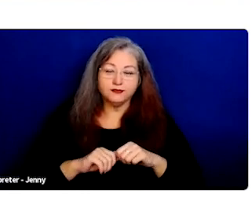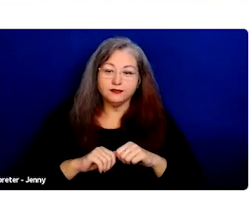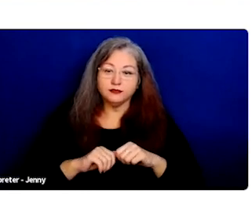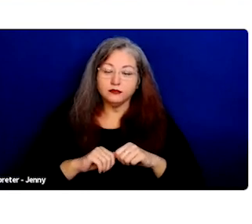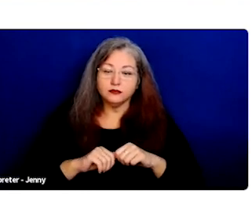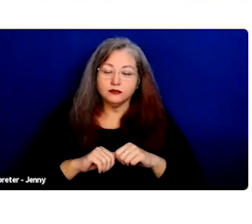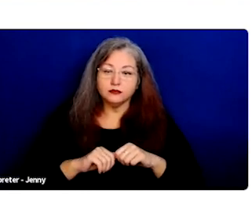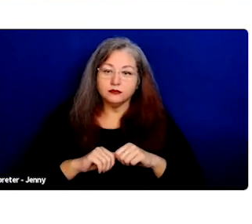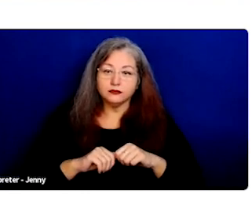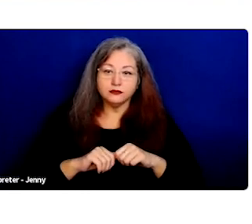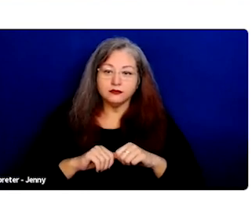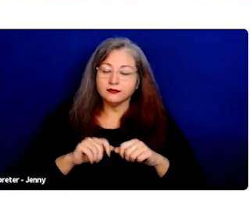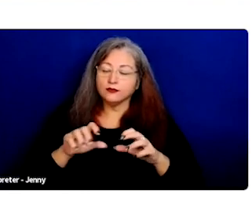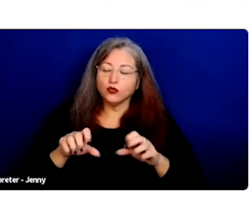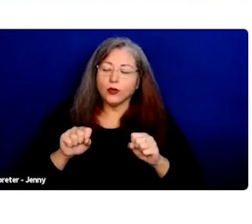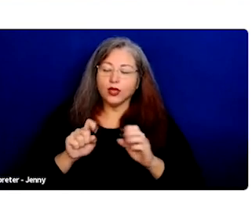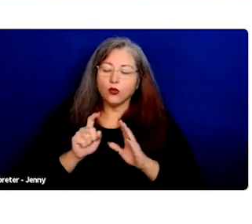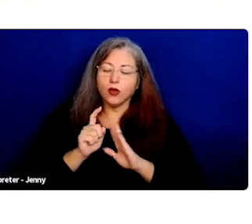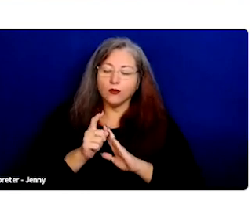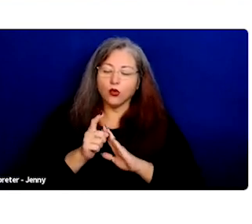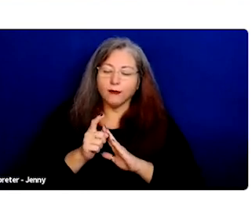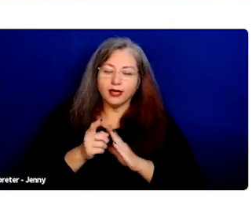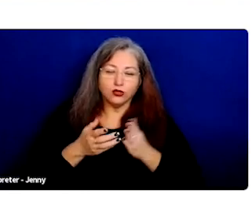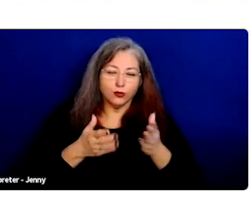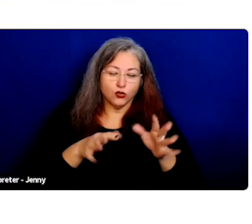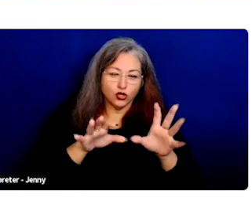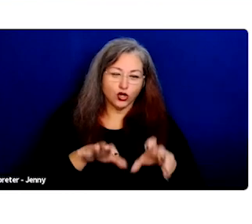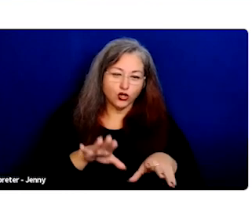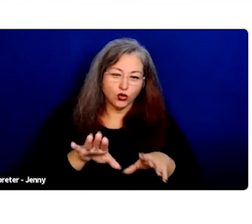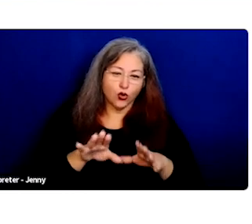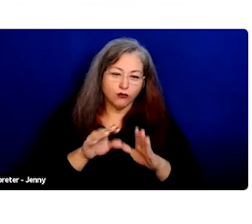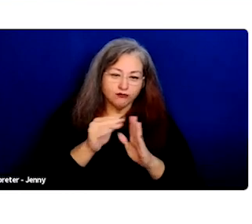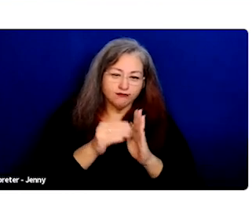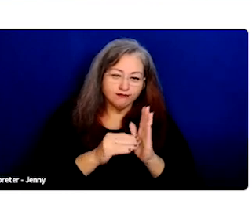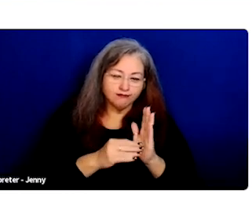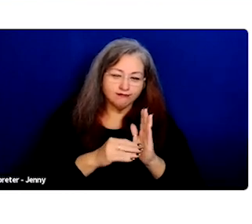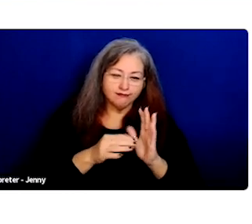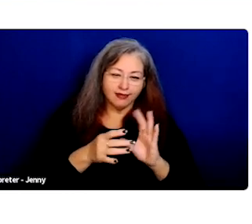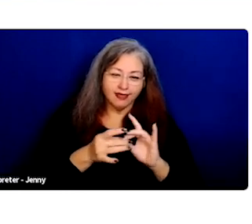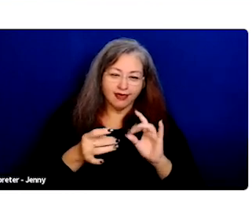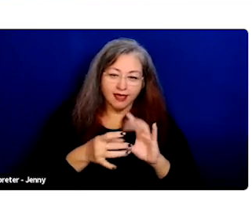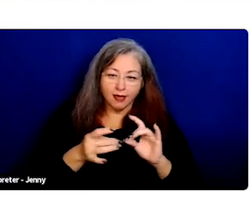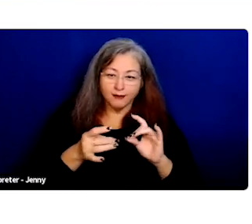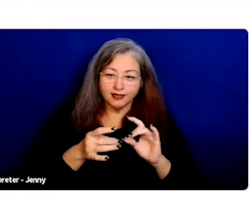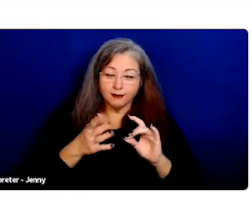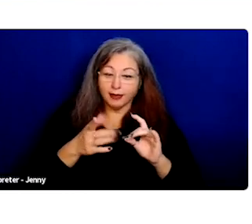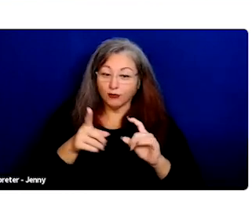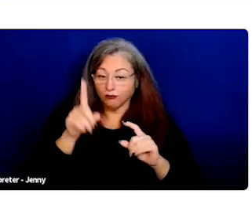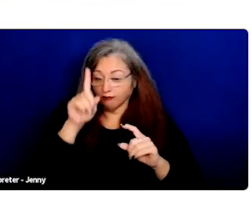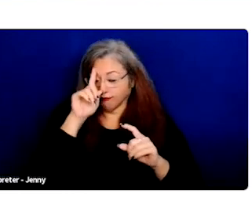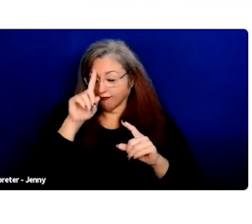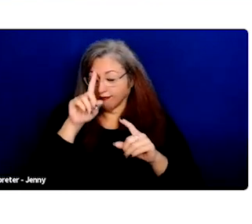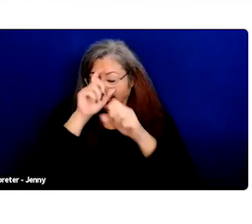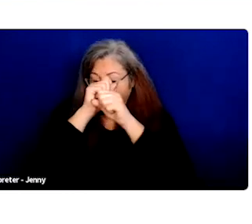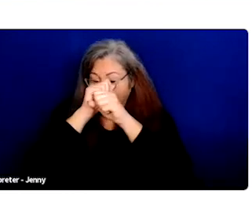And just take a moment to share in the comments, to journal. Maybe an image came up.